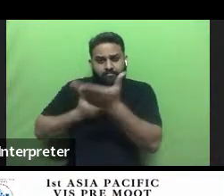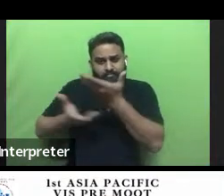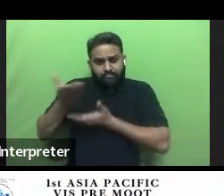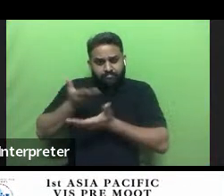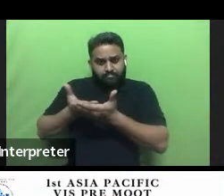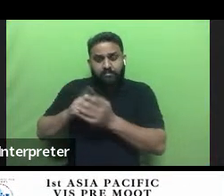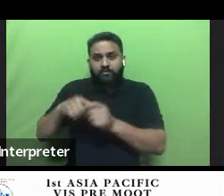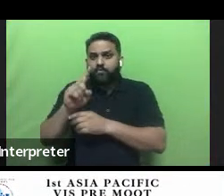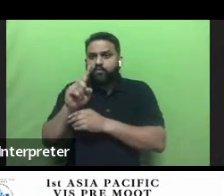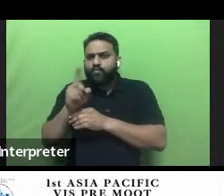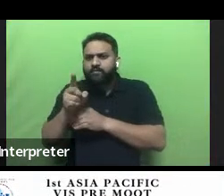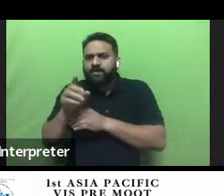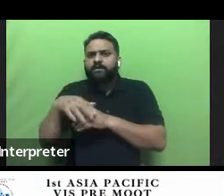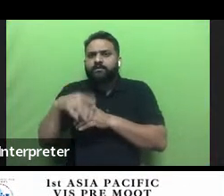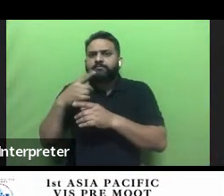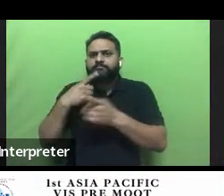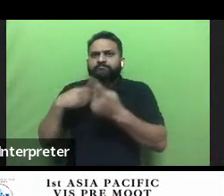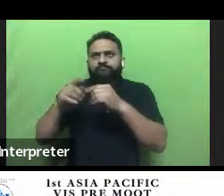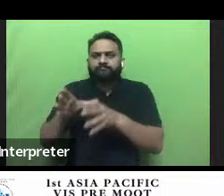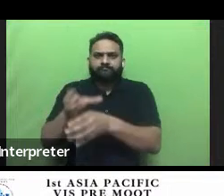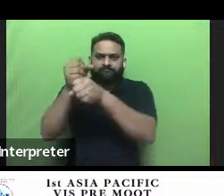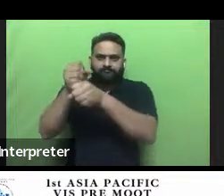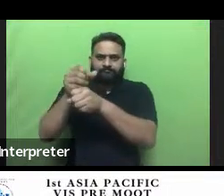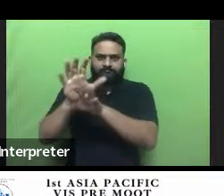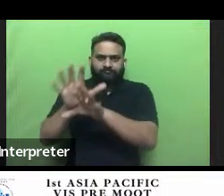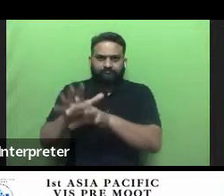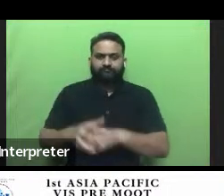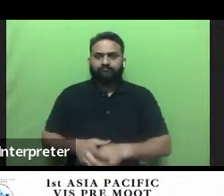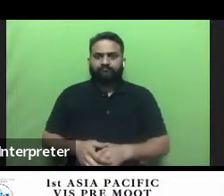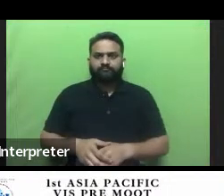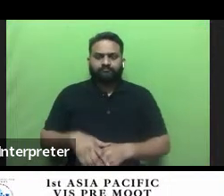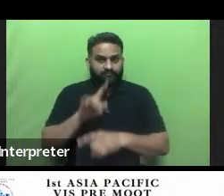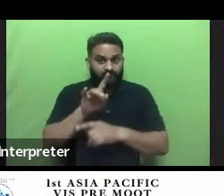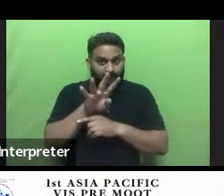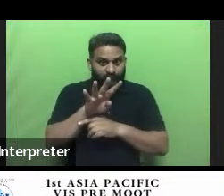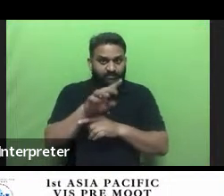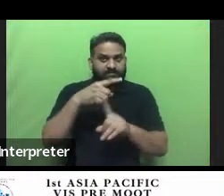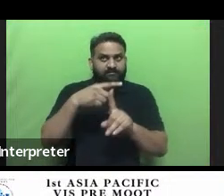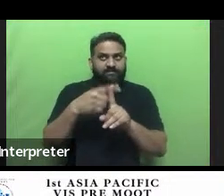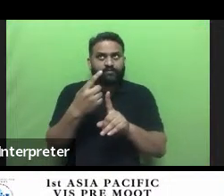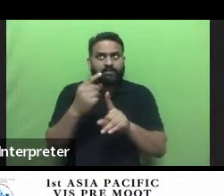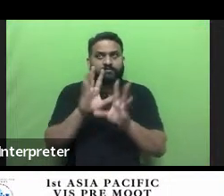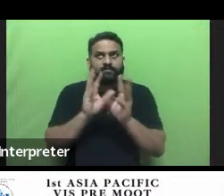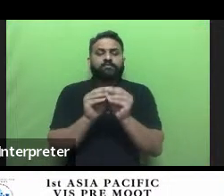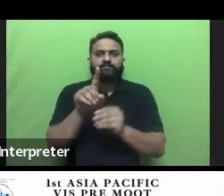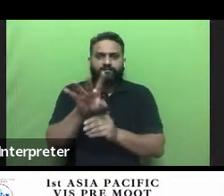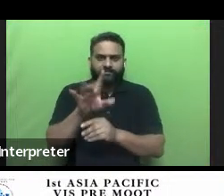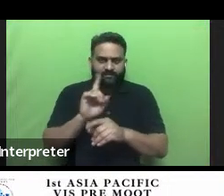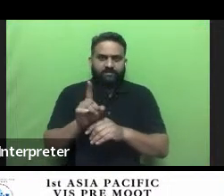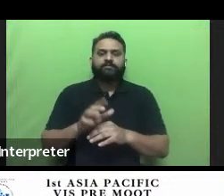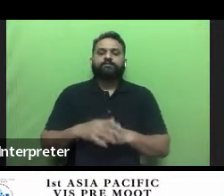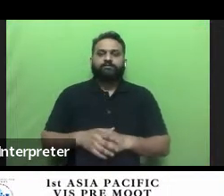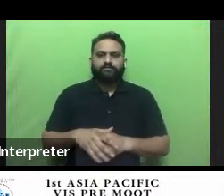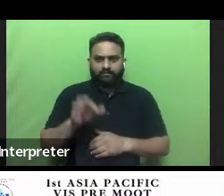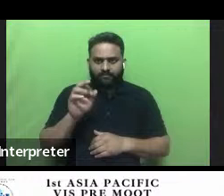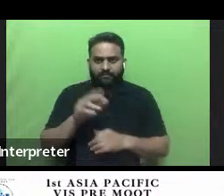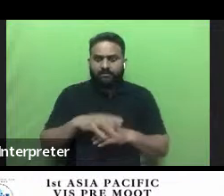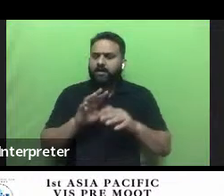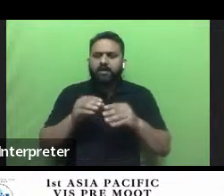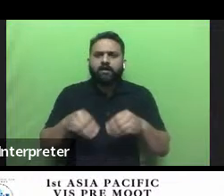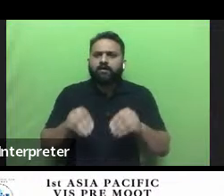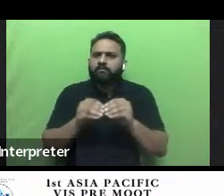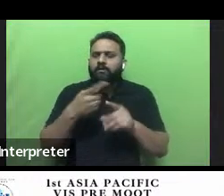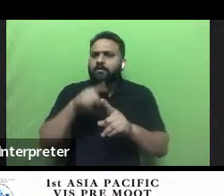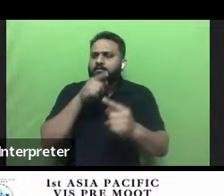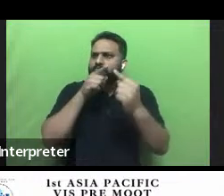for rebuttals or surrebuttals. 14 plus 1, okay. Any other points